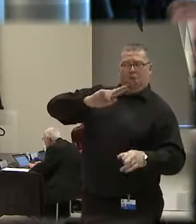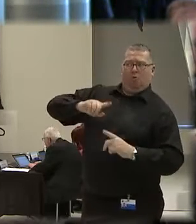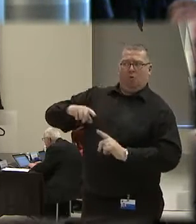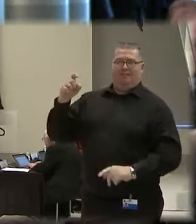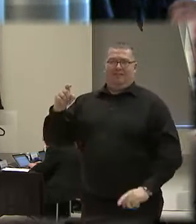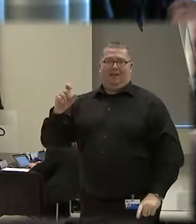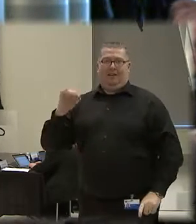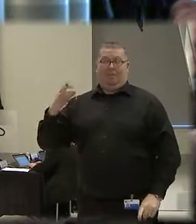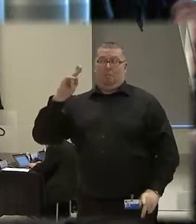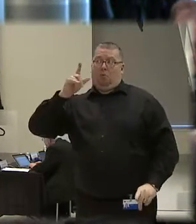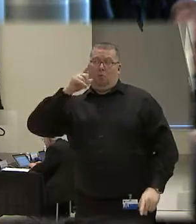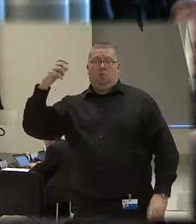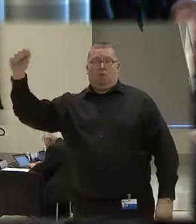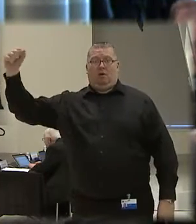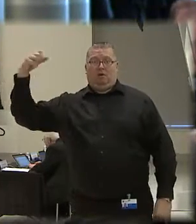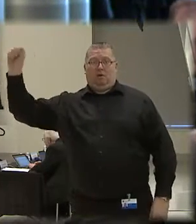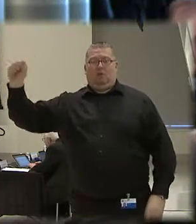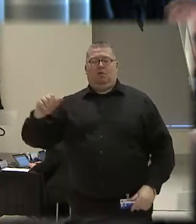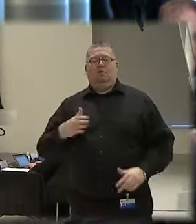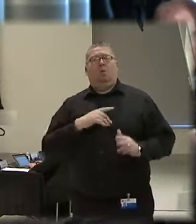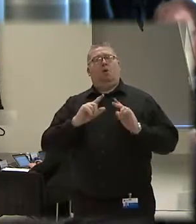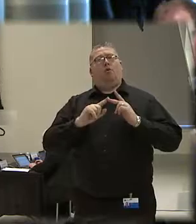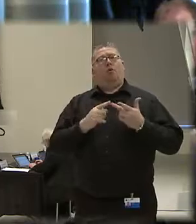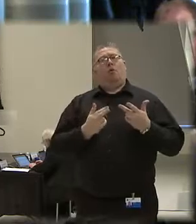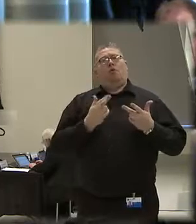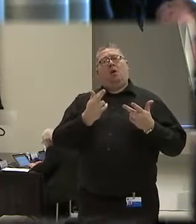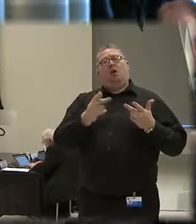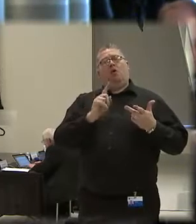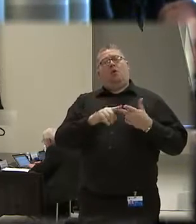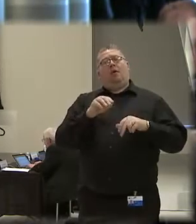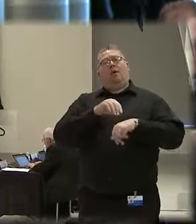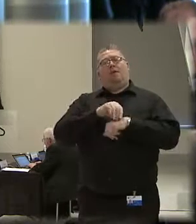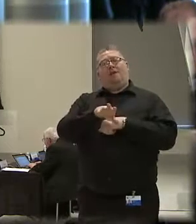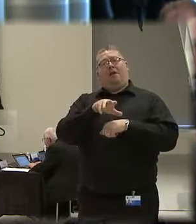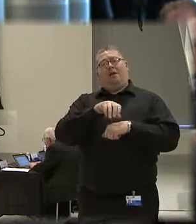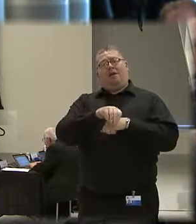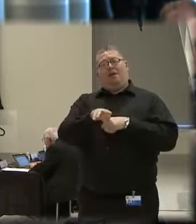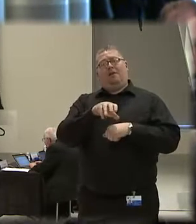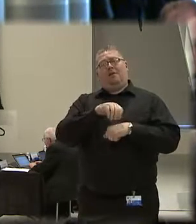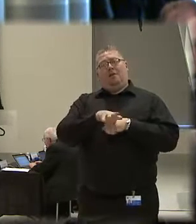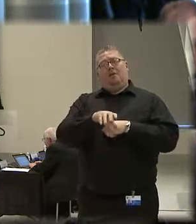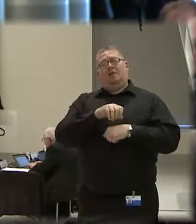protesters. My 3rd recommendation would be to advise elected